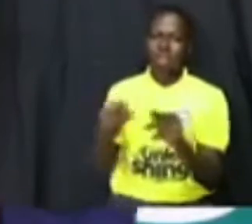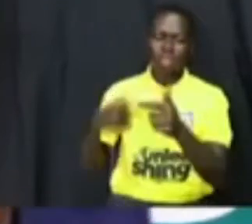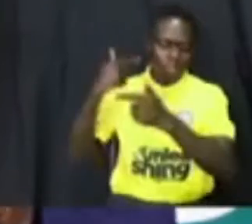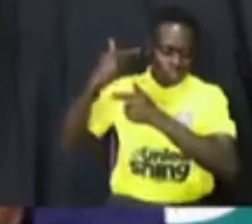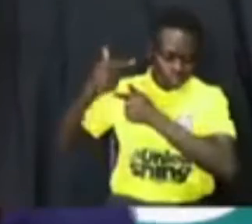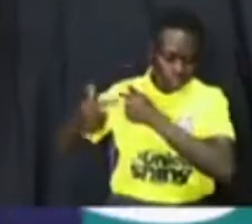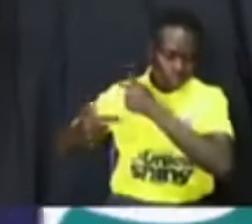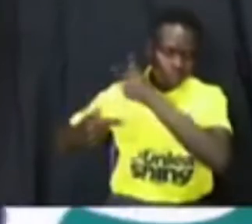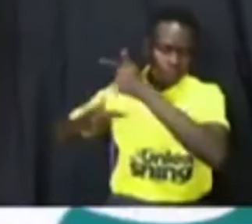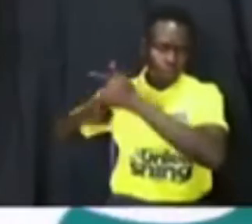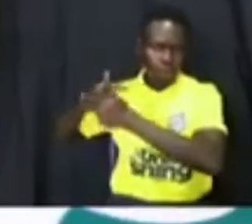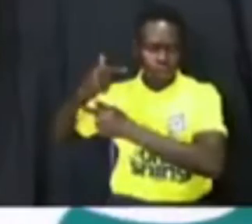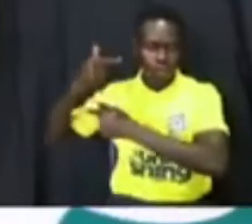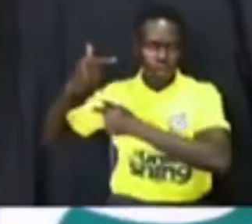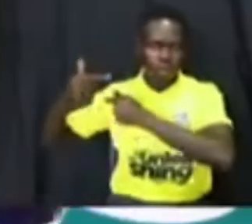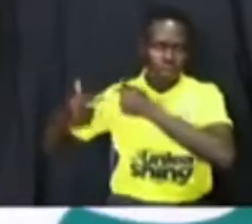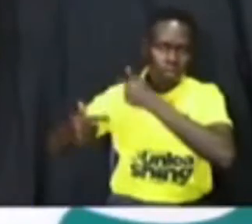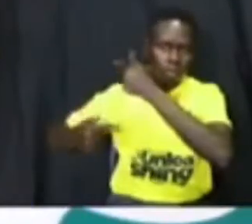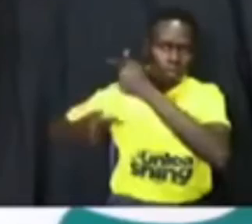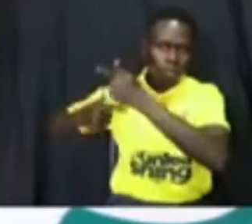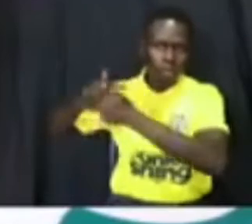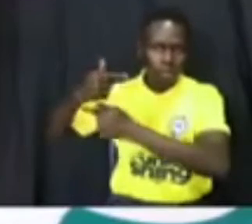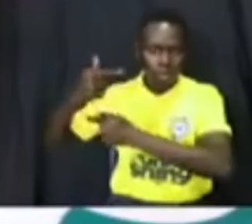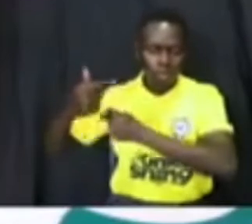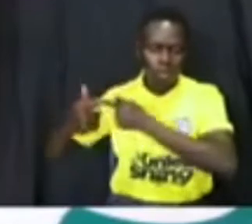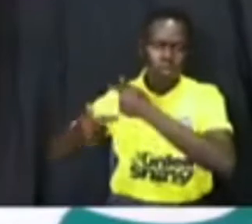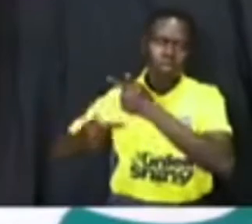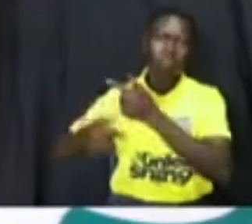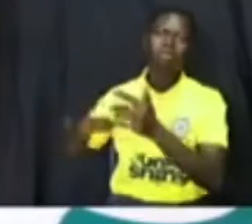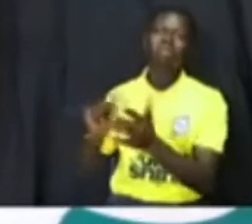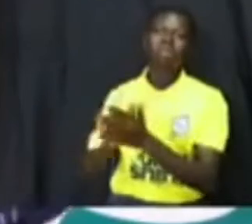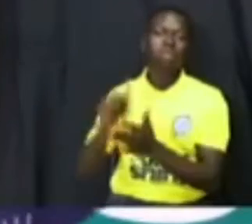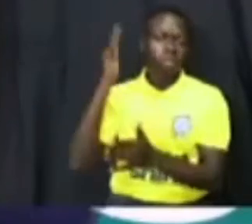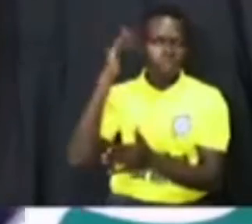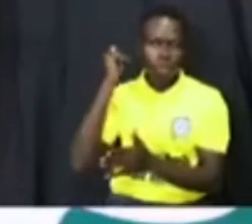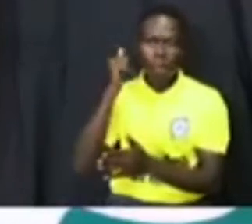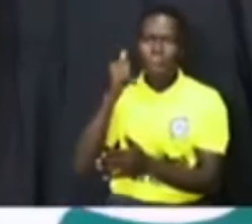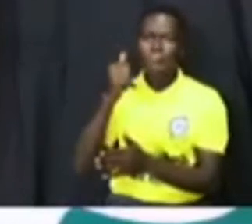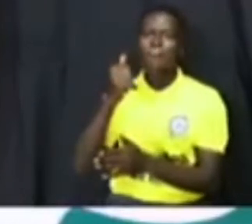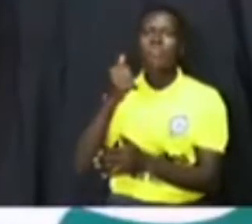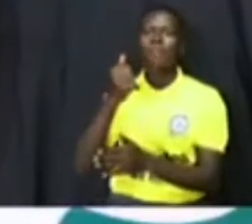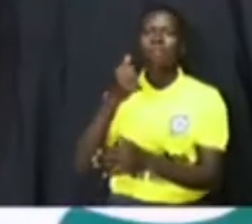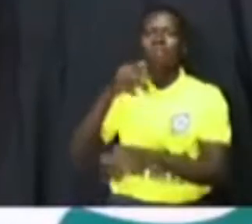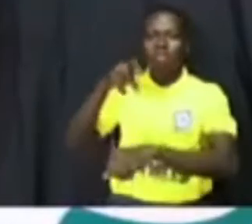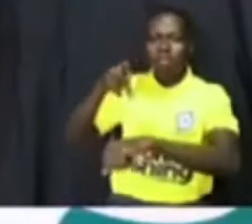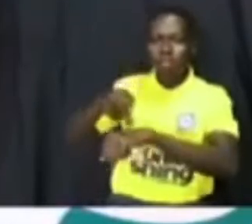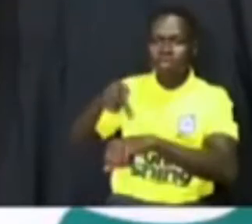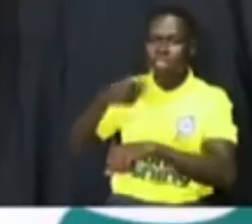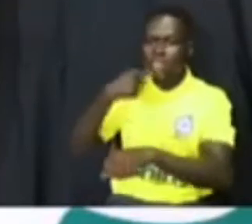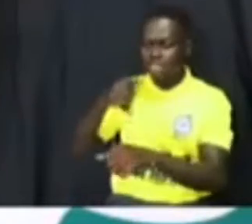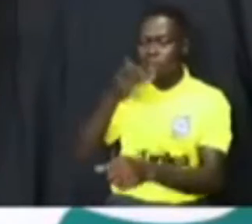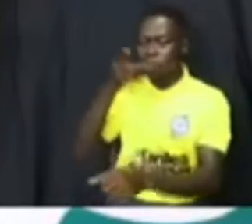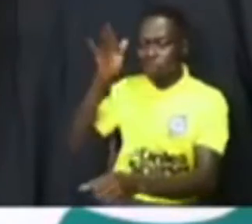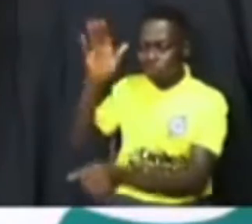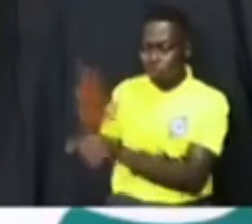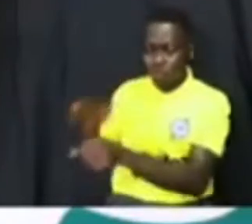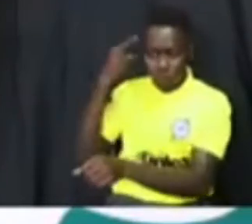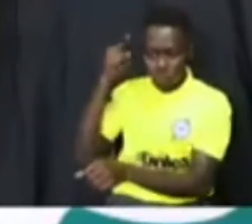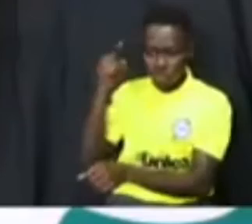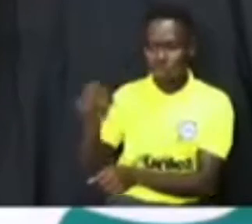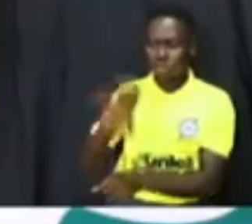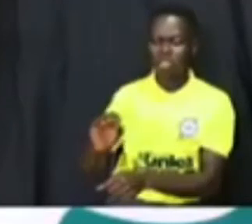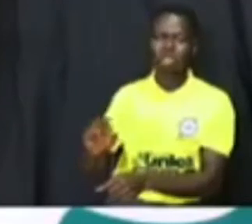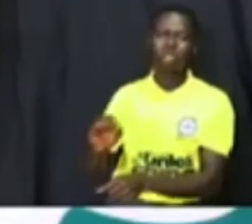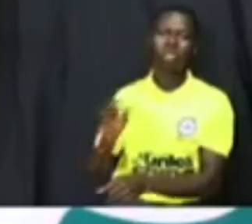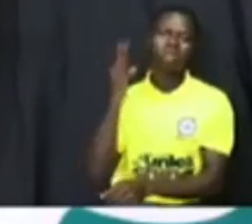generations. That was why Peter said, this promise is for you and your children.